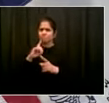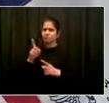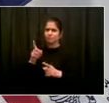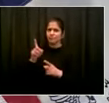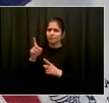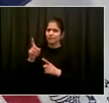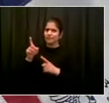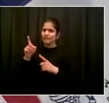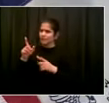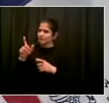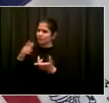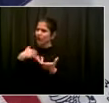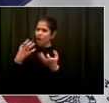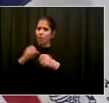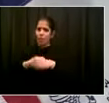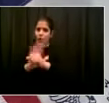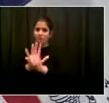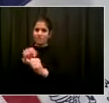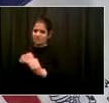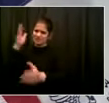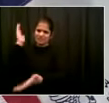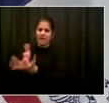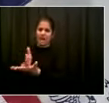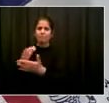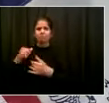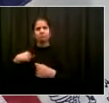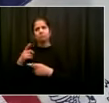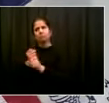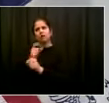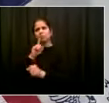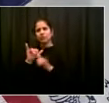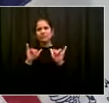So let me have the doctors do the talking. Dr. Varma.